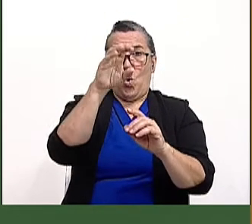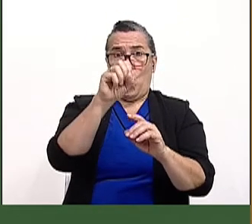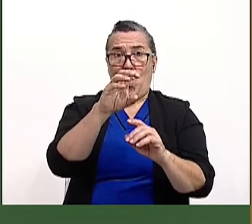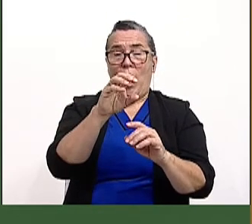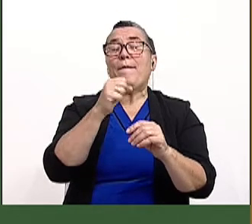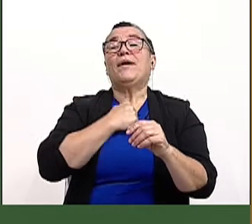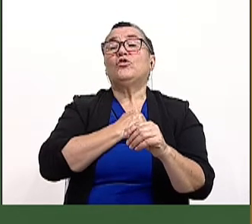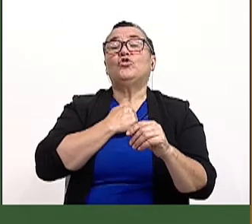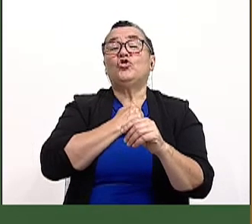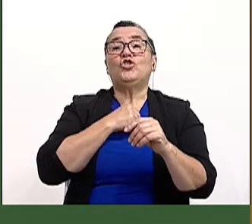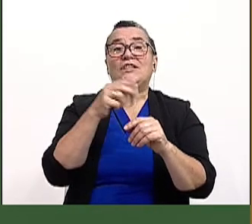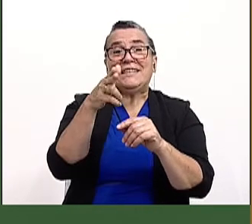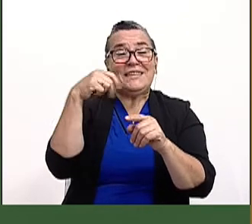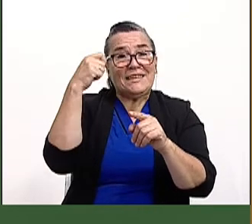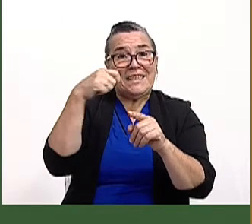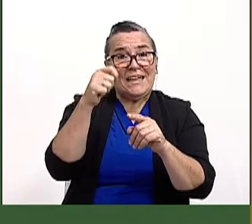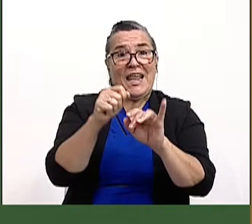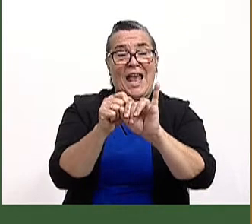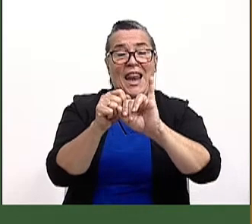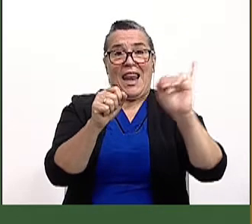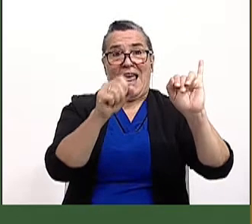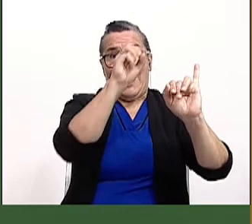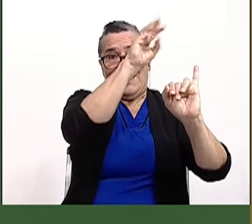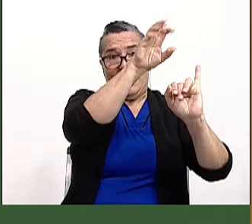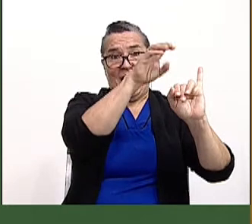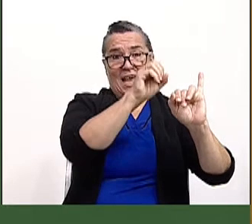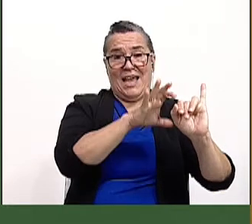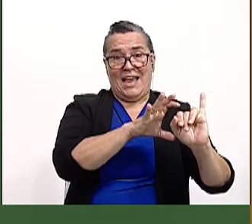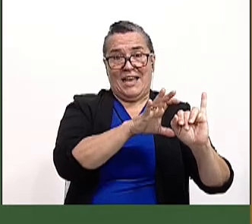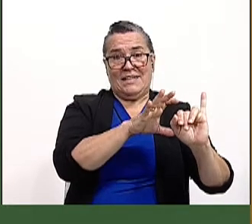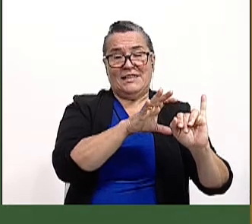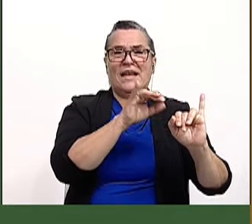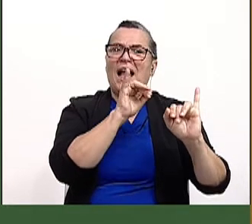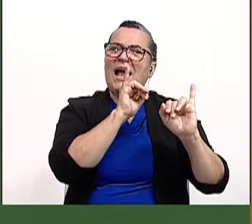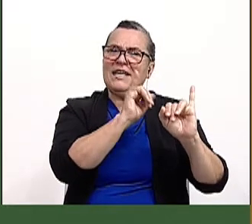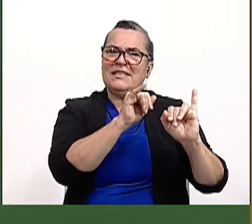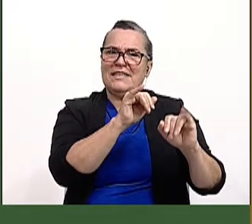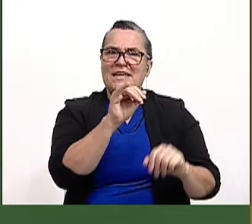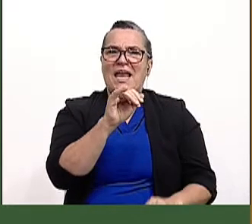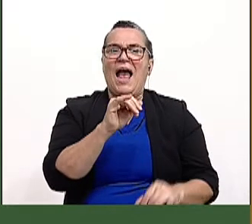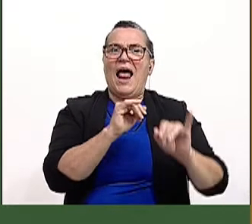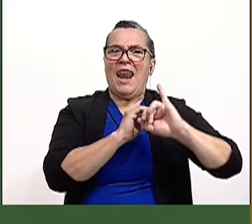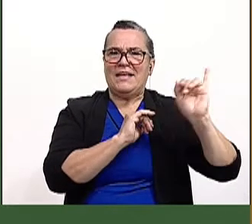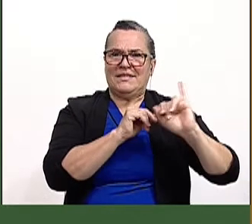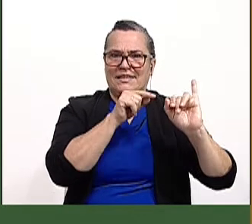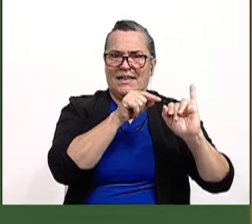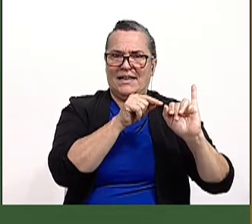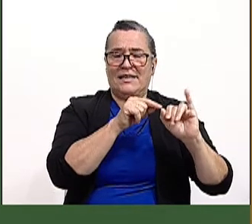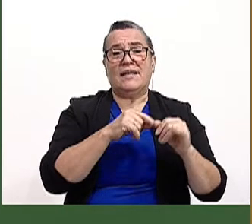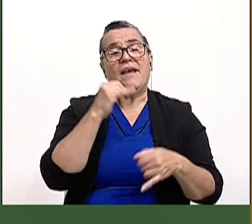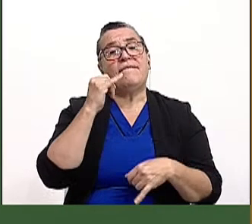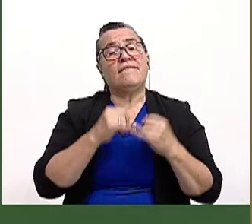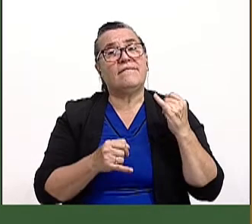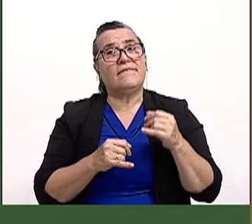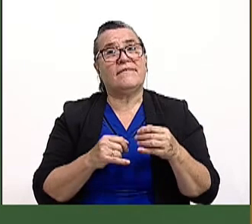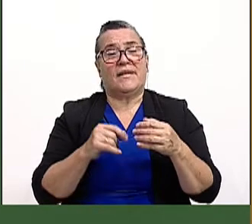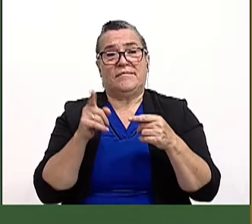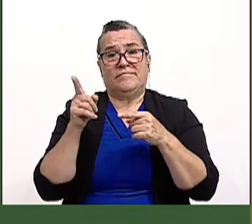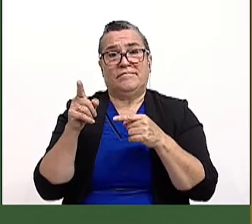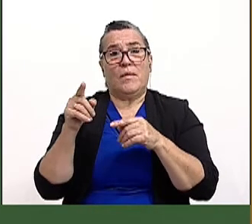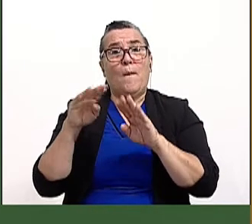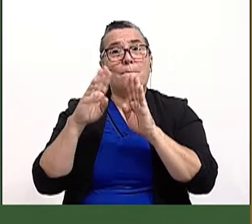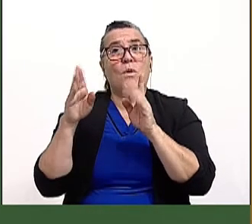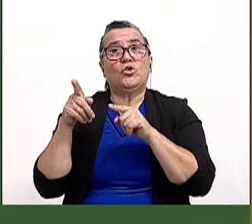cinema, turn left at the traffic lights, it's on the left. And finally, we have the